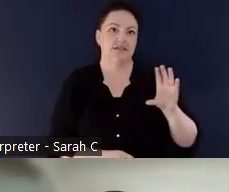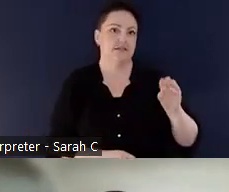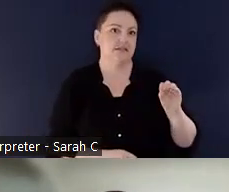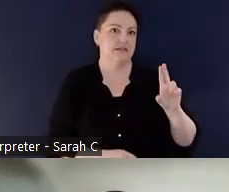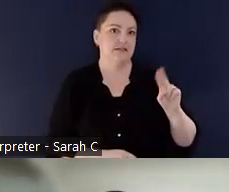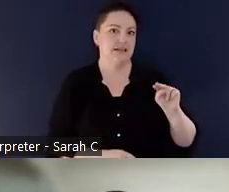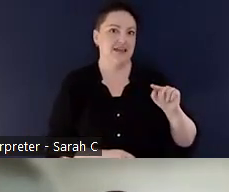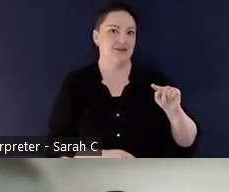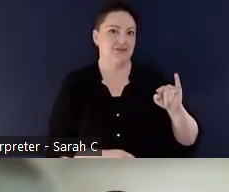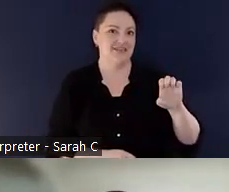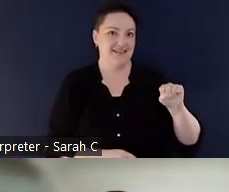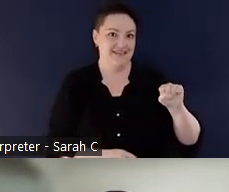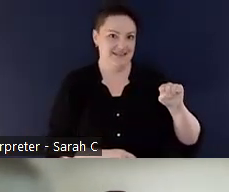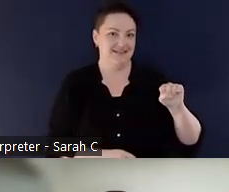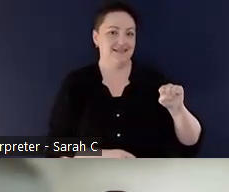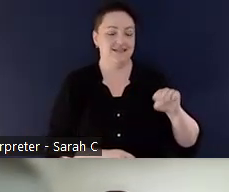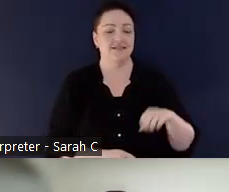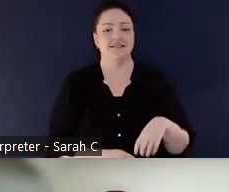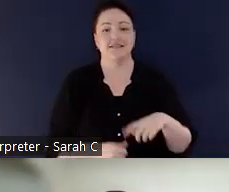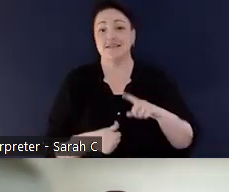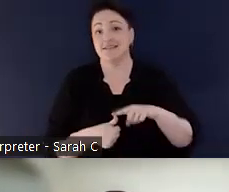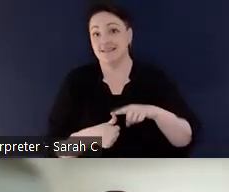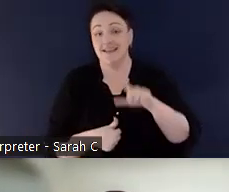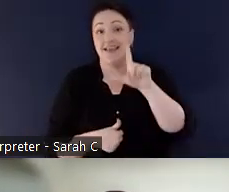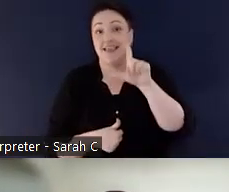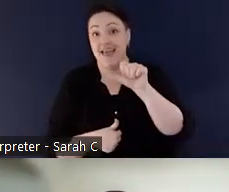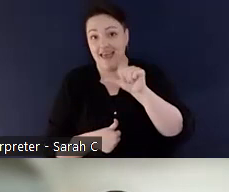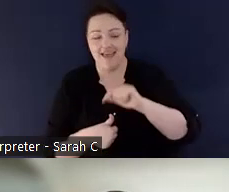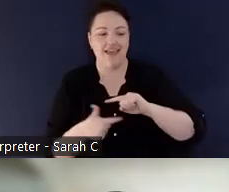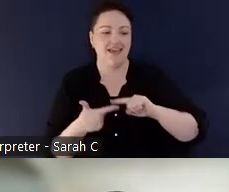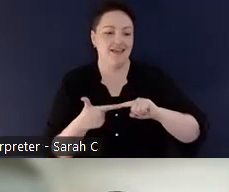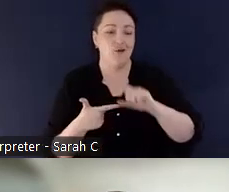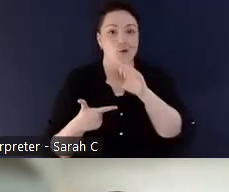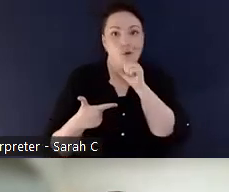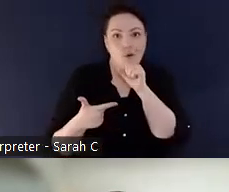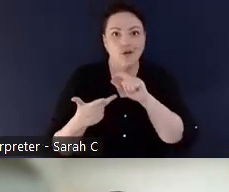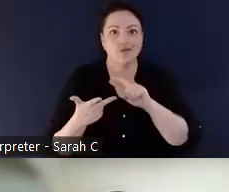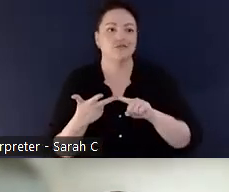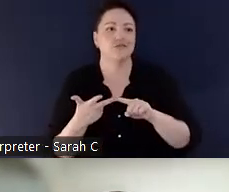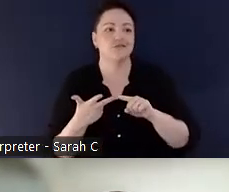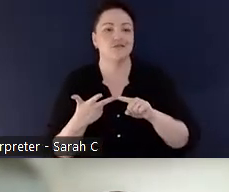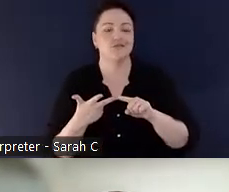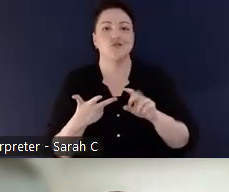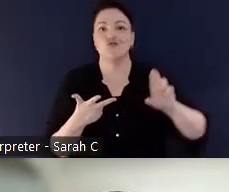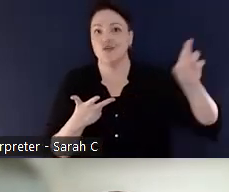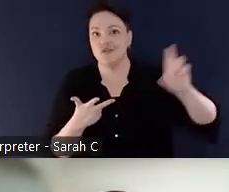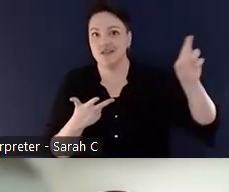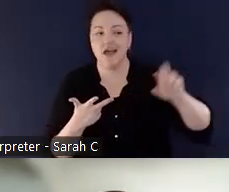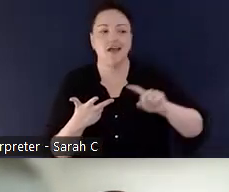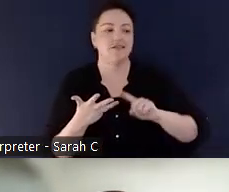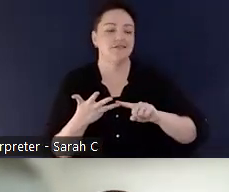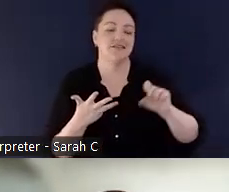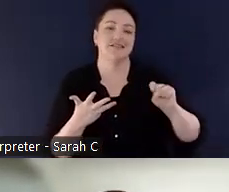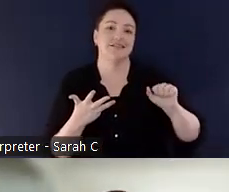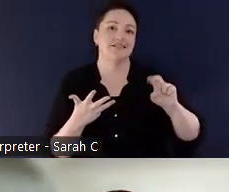includes Imperial, Los Angeles, Orange County, Riverside, San Bernardino, and Ventura.